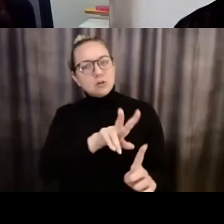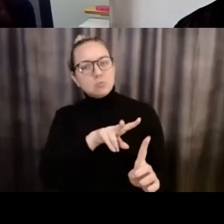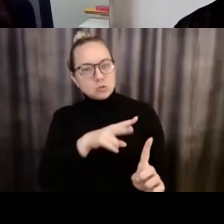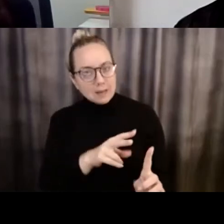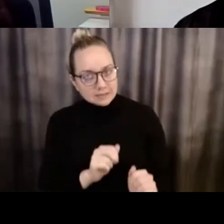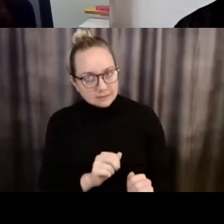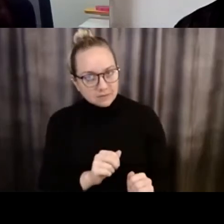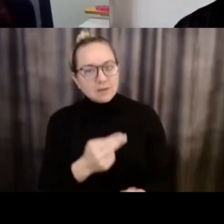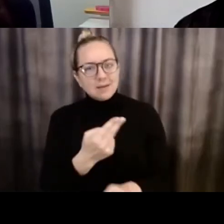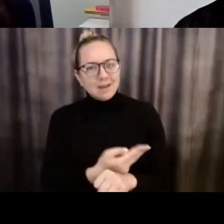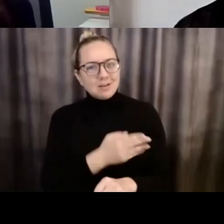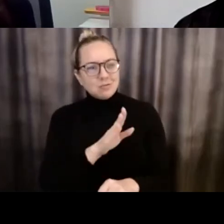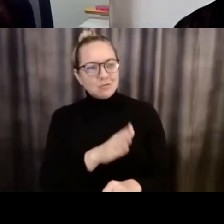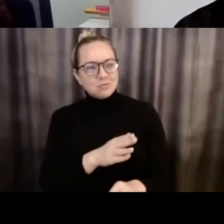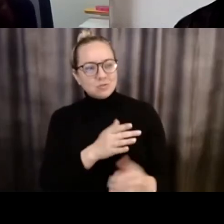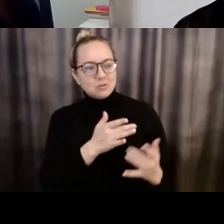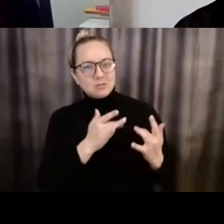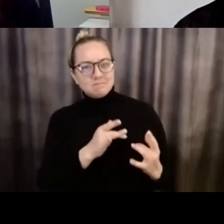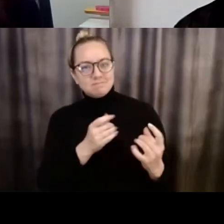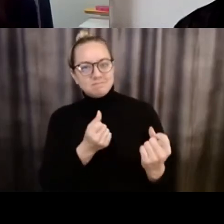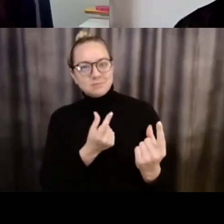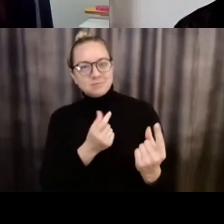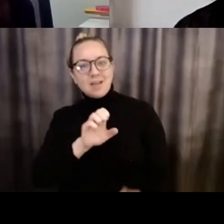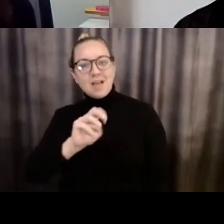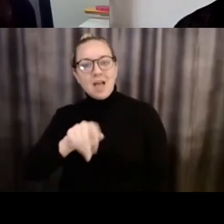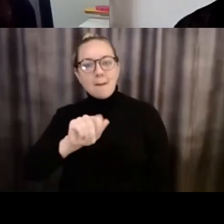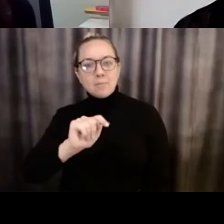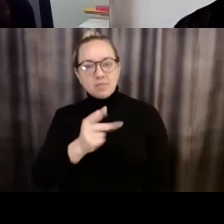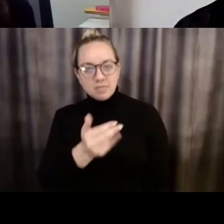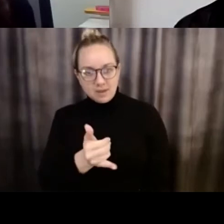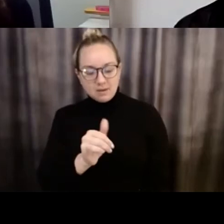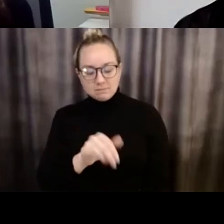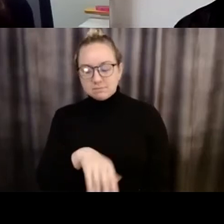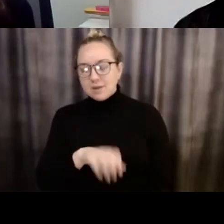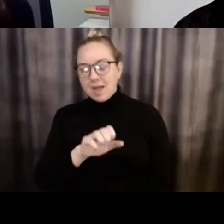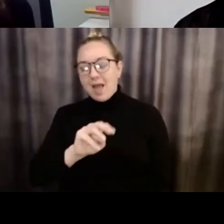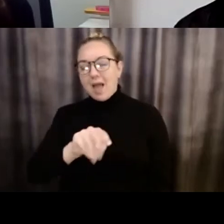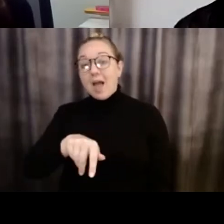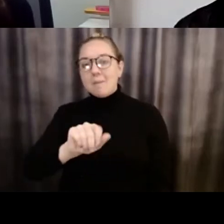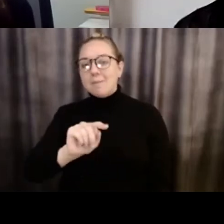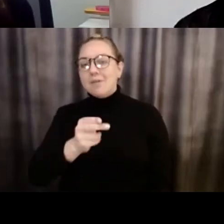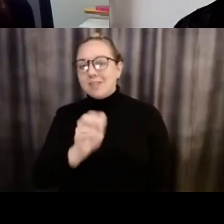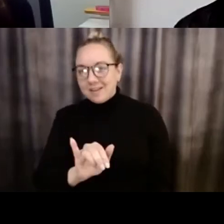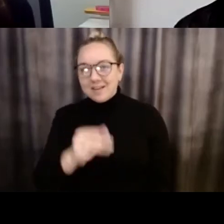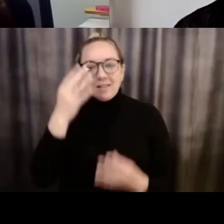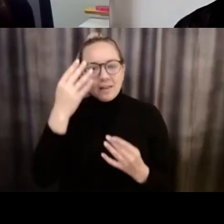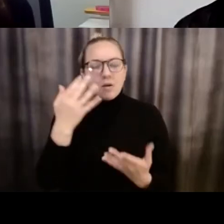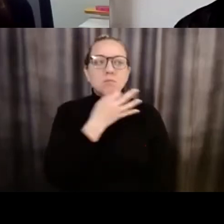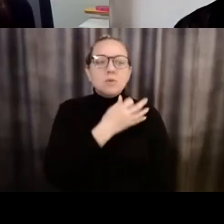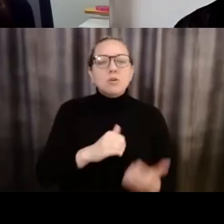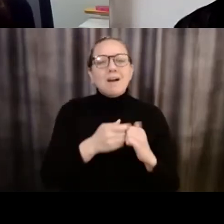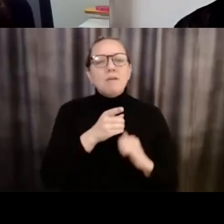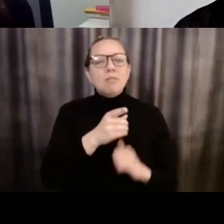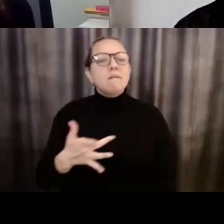some empathy and think, oh, I wonder how they're feeling in this moment. And so that can really go a